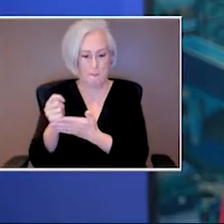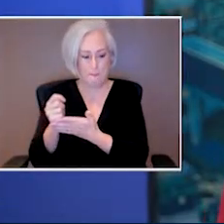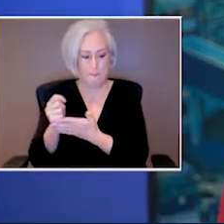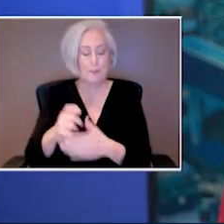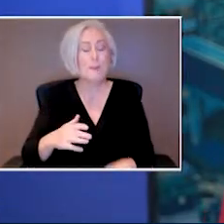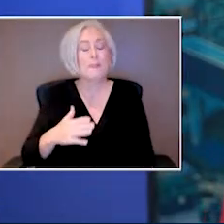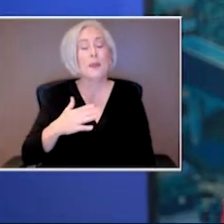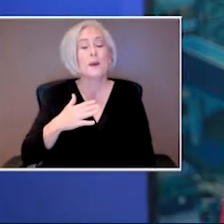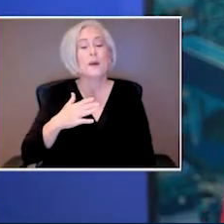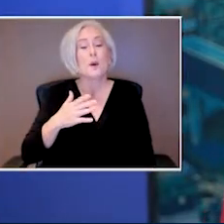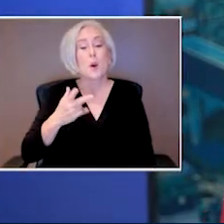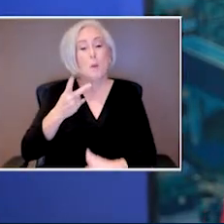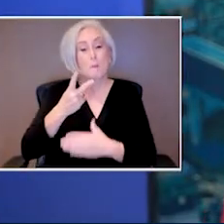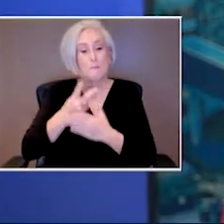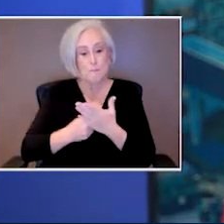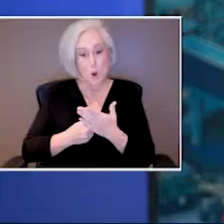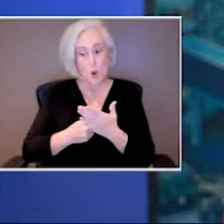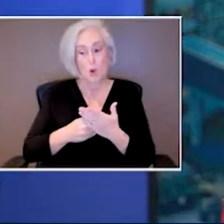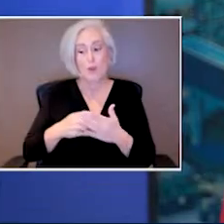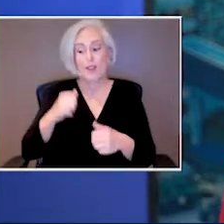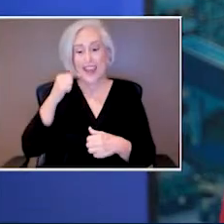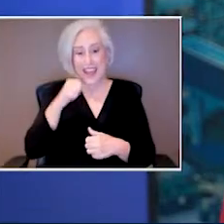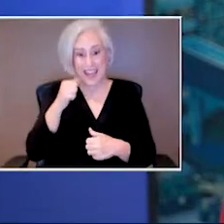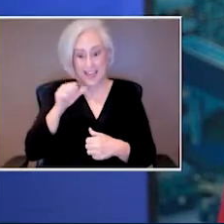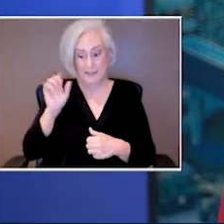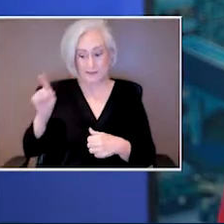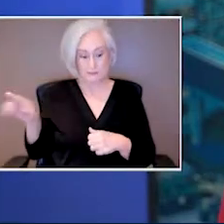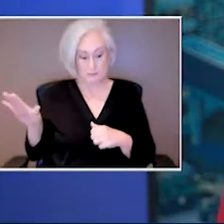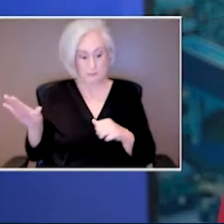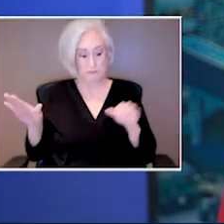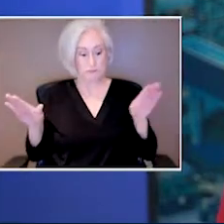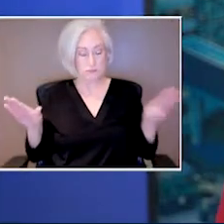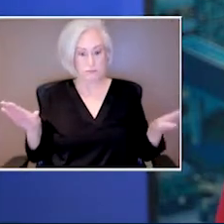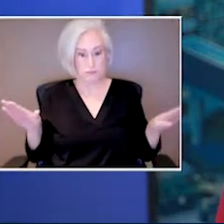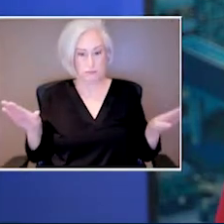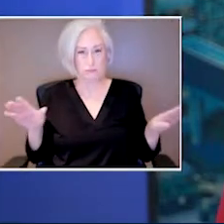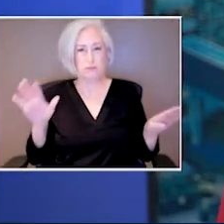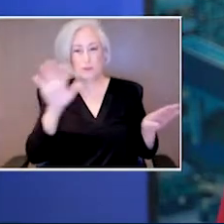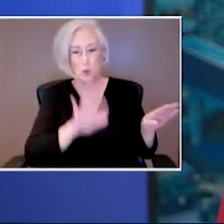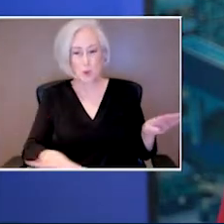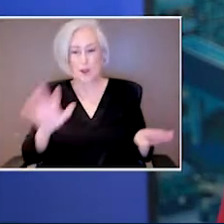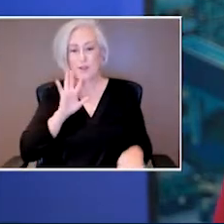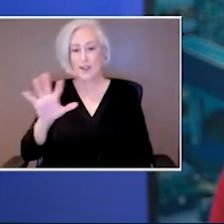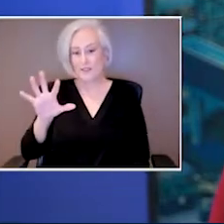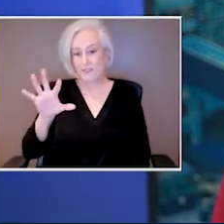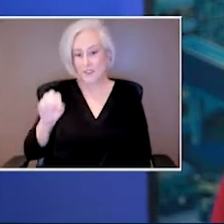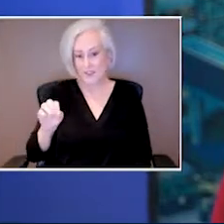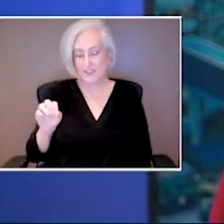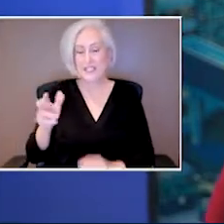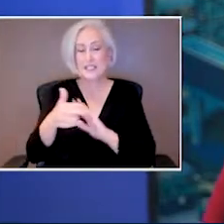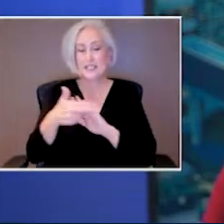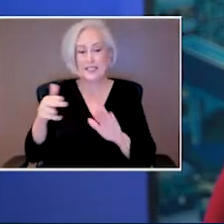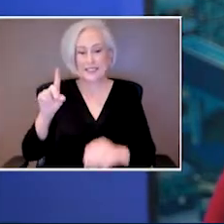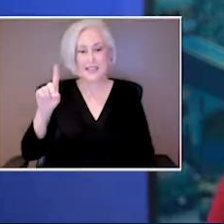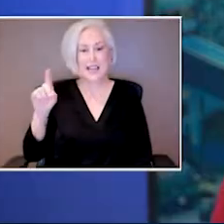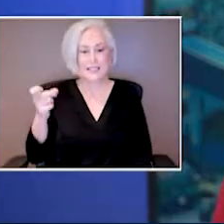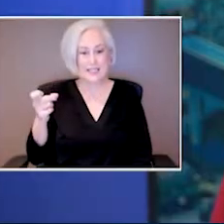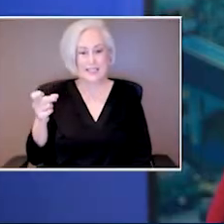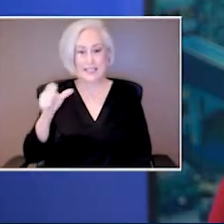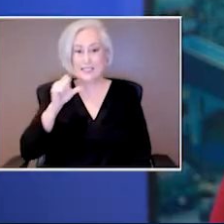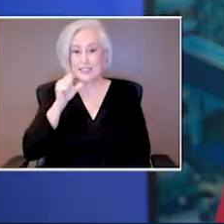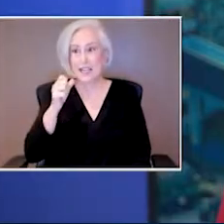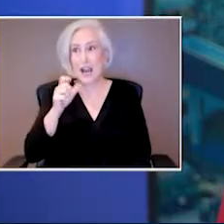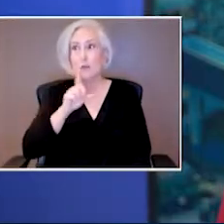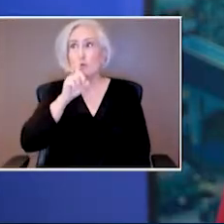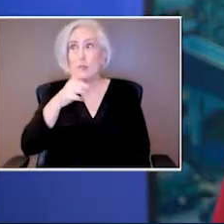Both of my aunts on both sides were in their right around 50 when they were diagnosed. So not super old, but not super young,